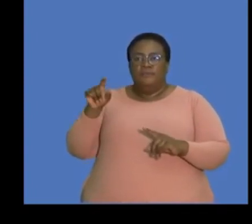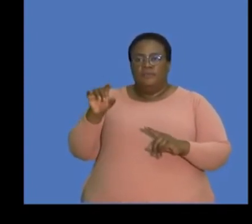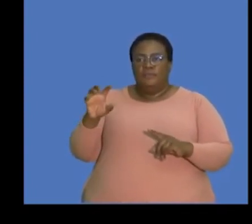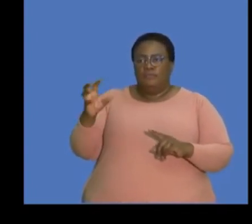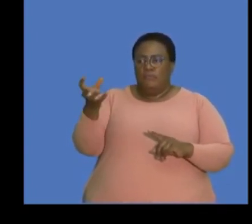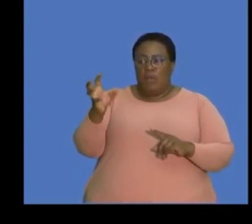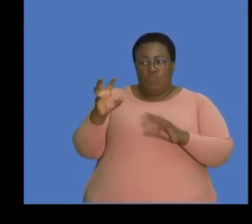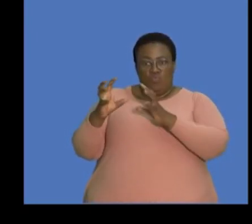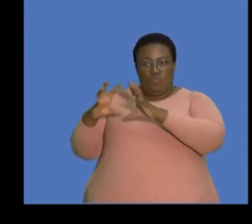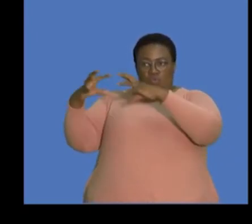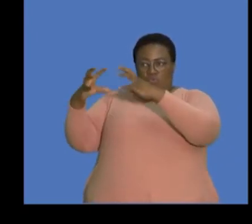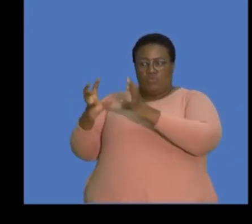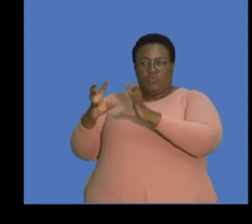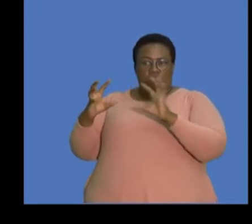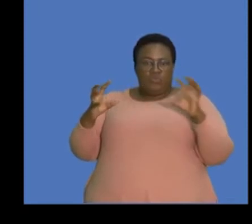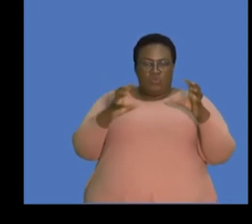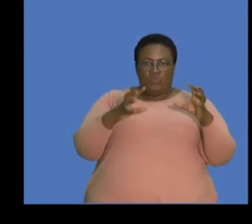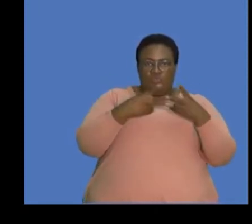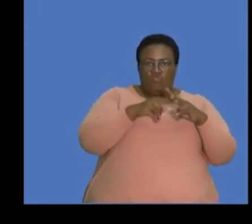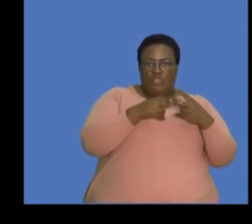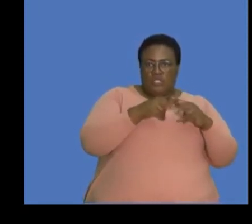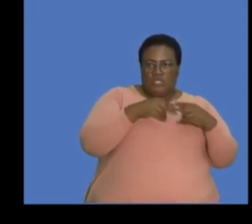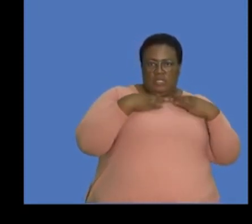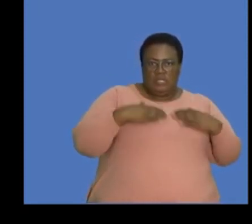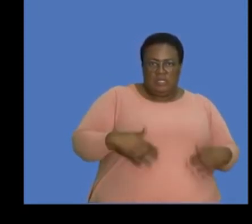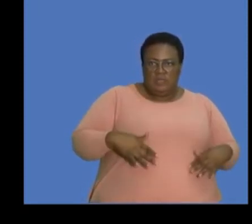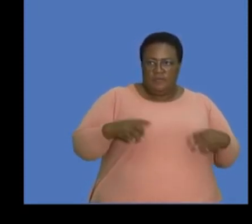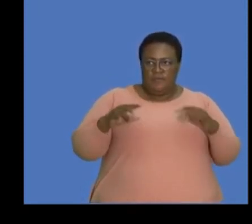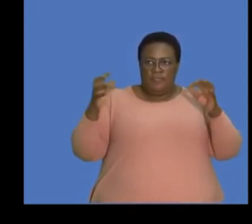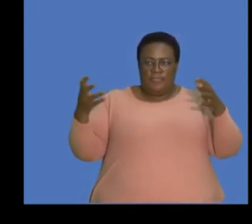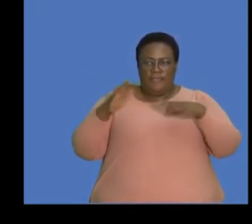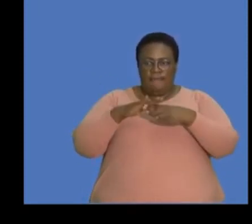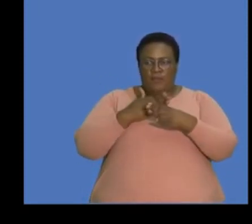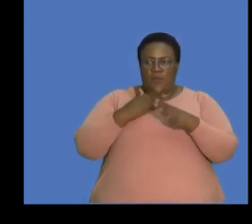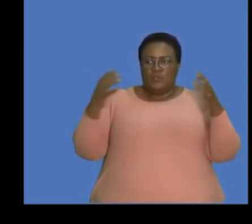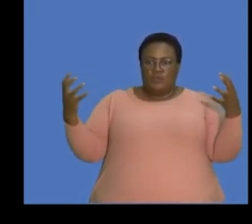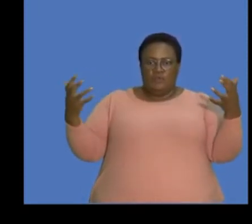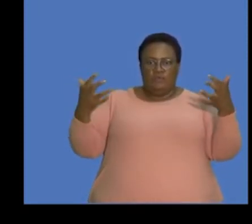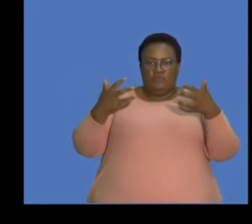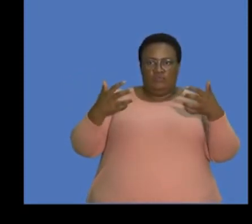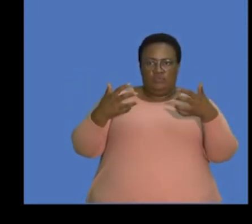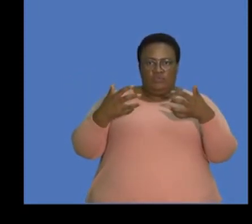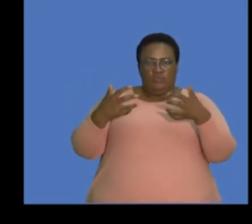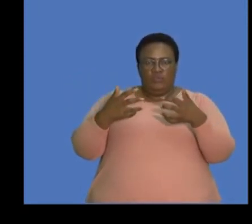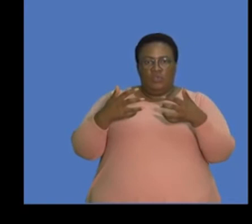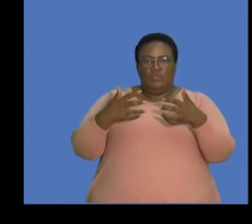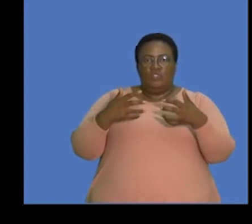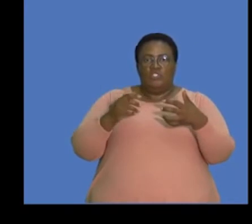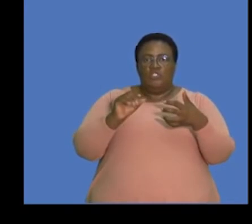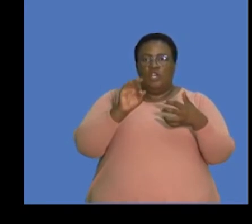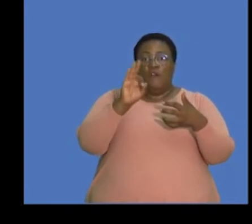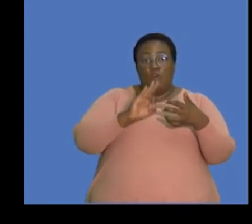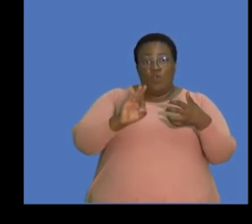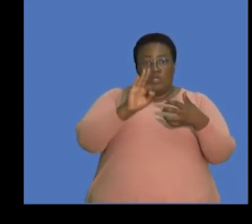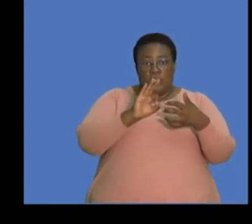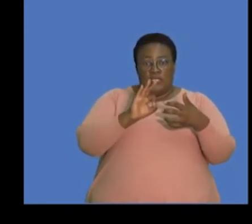this neutral balloon towards this neutral jersey, because of the charges, there will be forces that will act on each other on